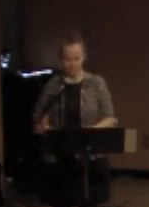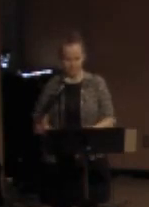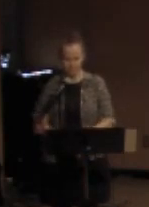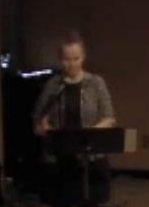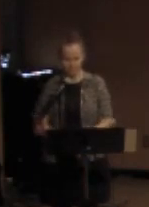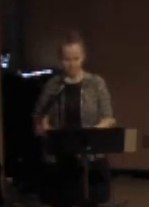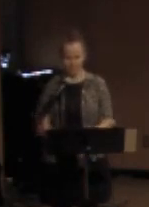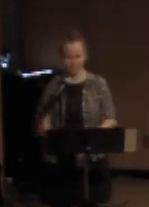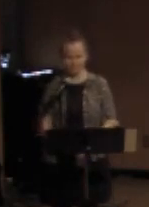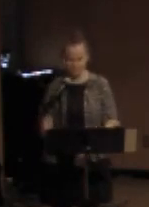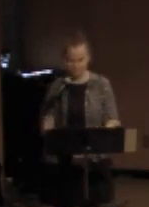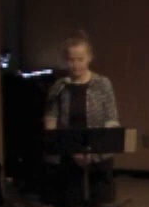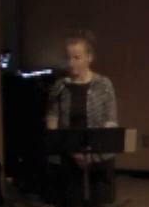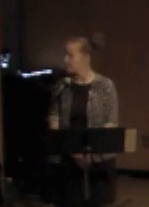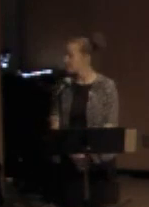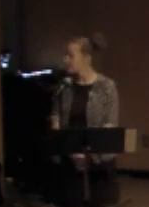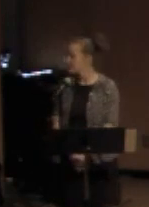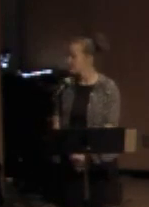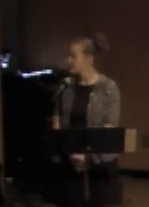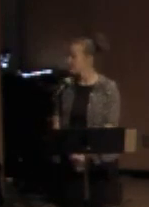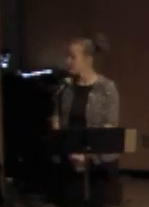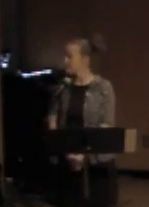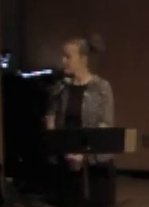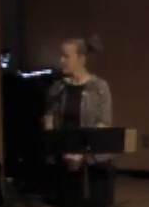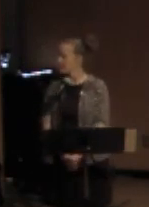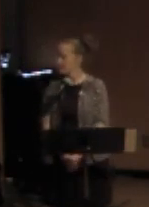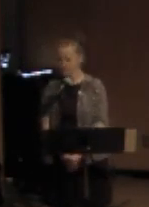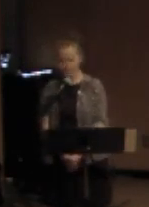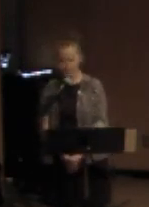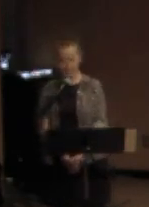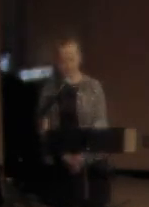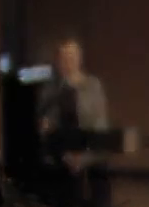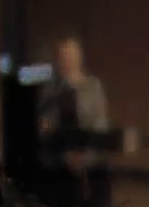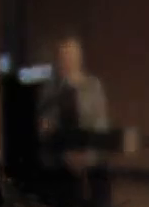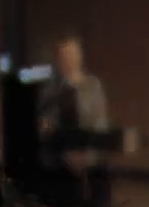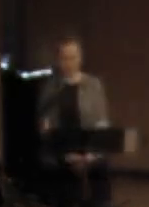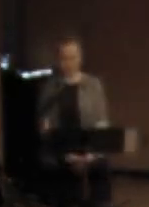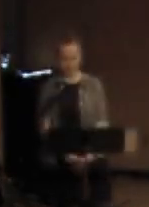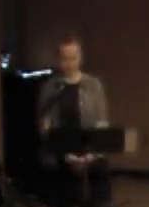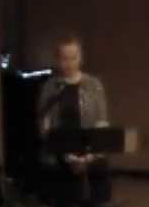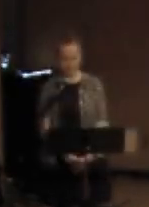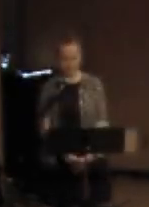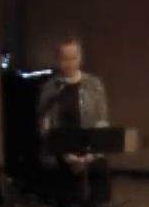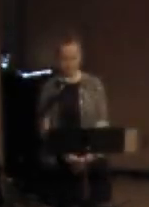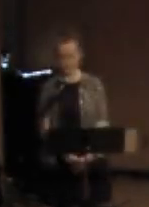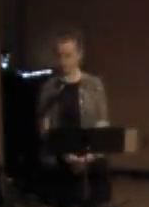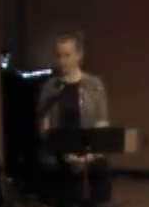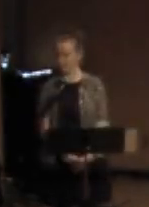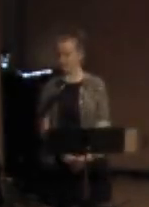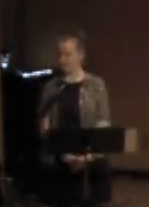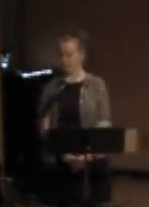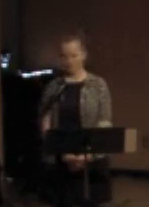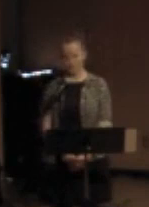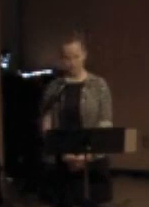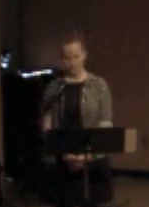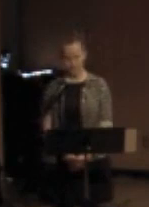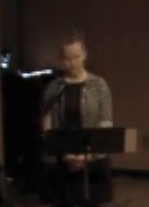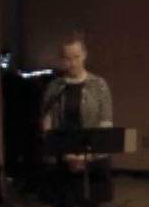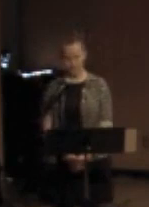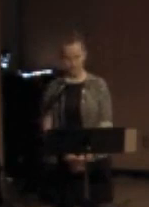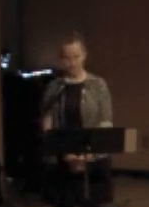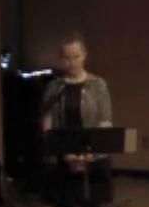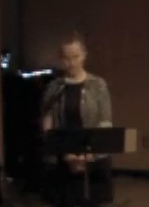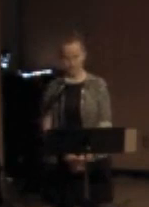oh yeah thank you the father goes and sits down in the easy chair sets the bag by the chair the young woman and the mother go toward the door to